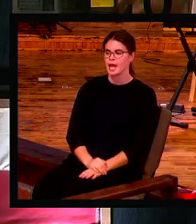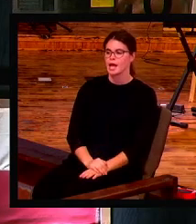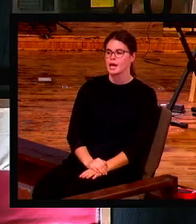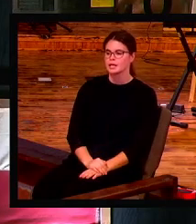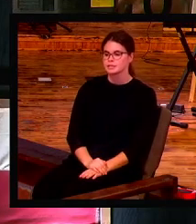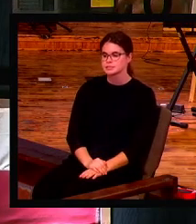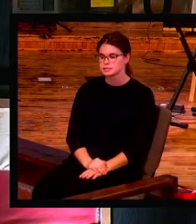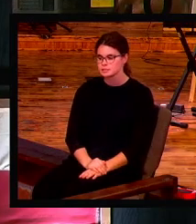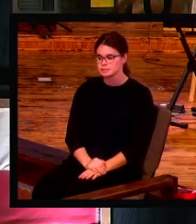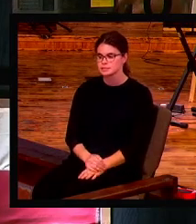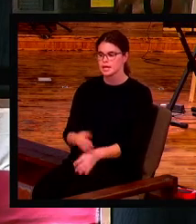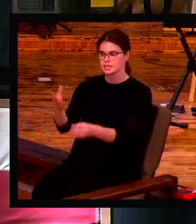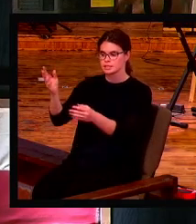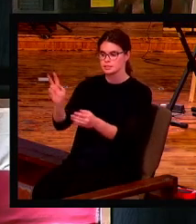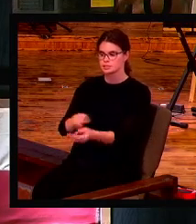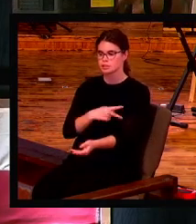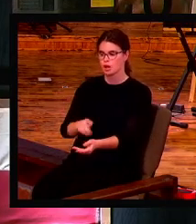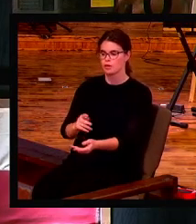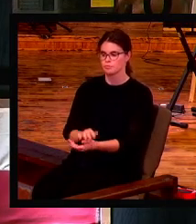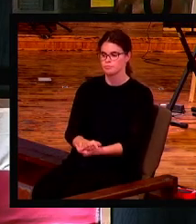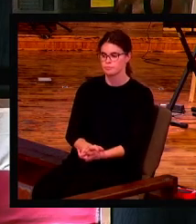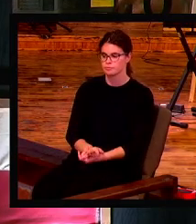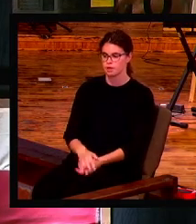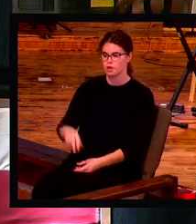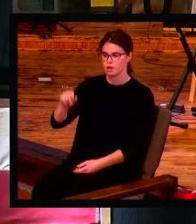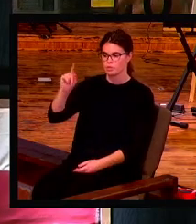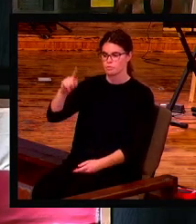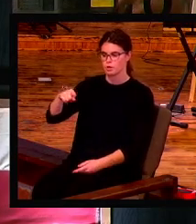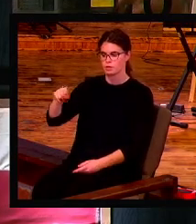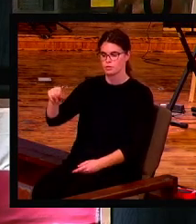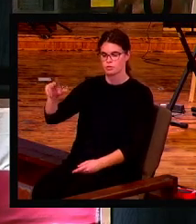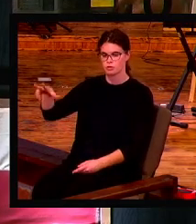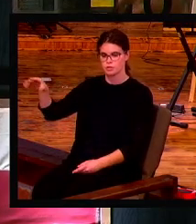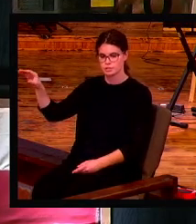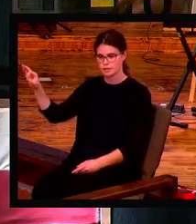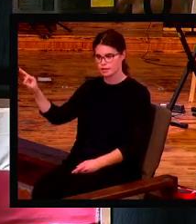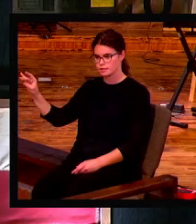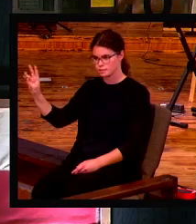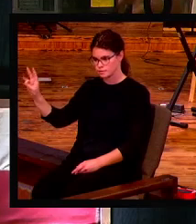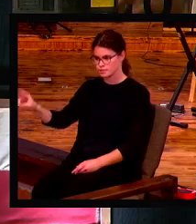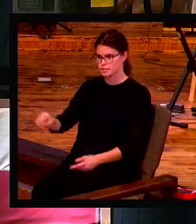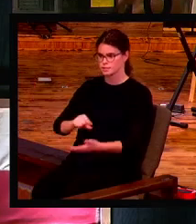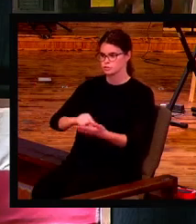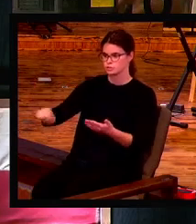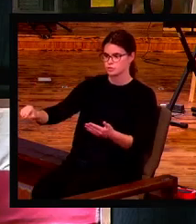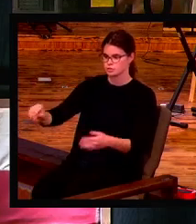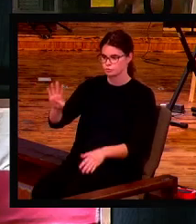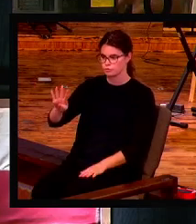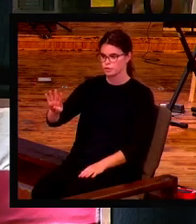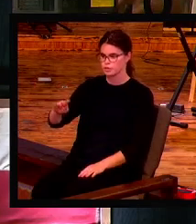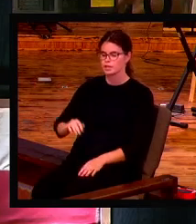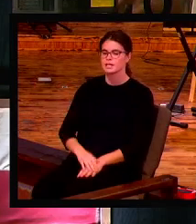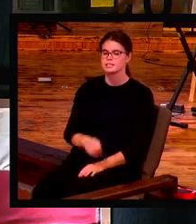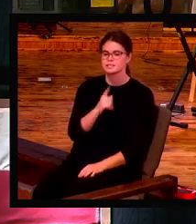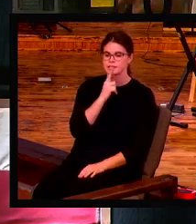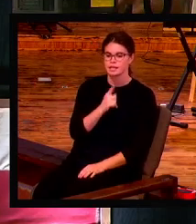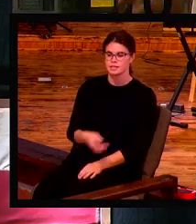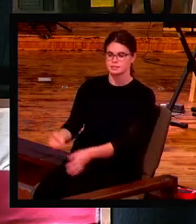and he will give you the desires of your heart. He's not Santa Claus. This is not about Christmas trees and unwrapping